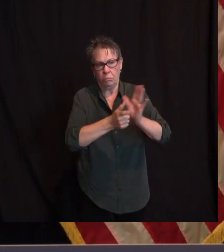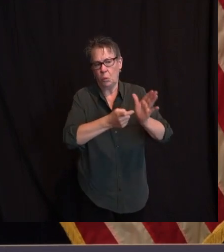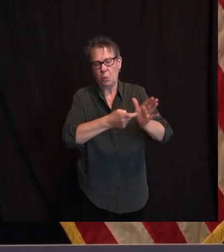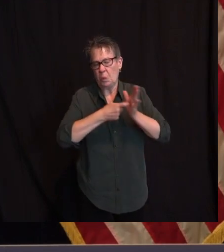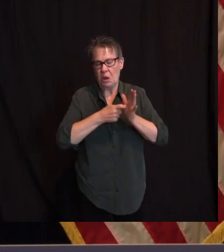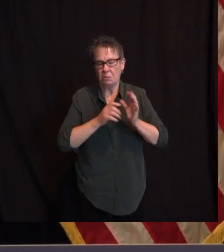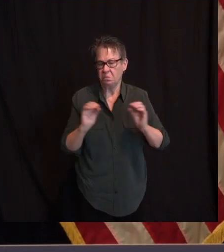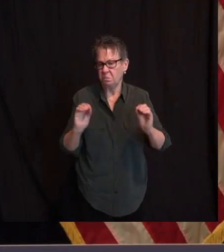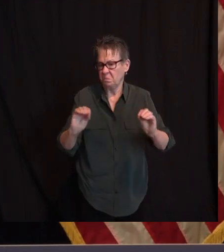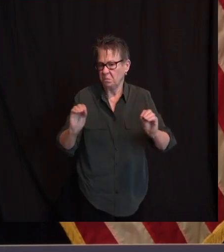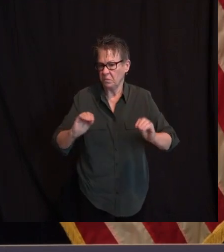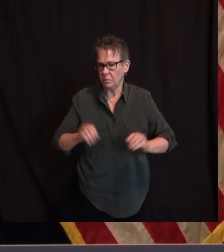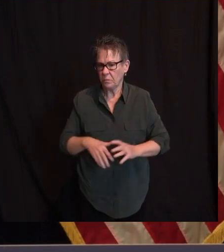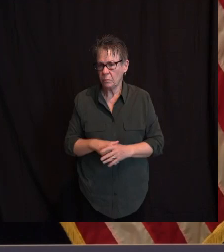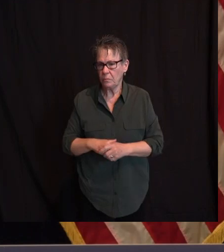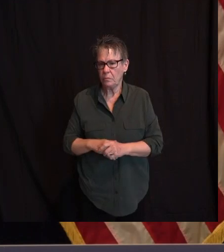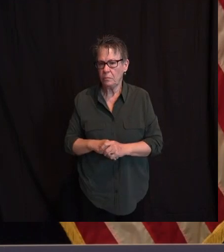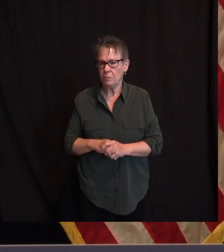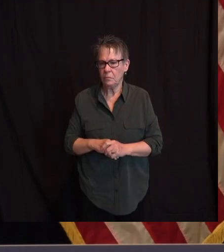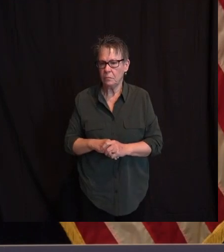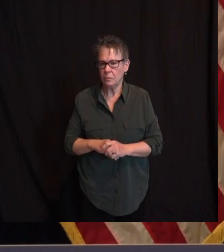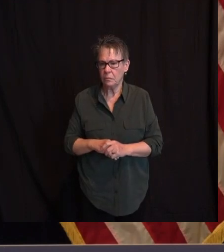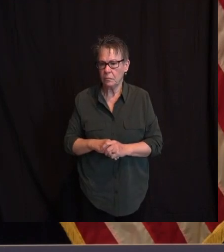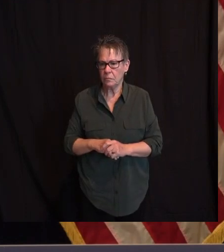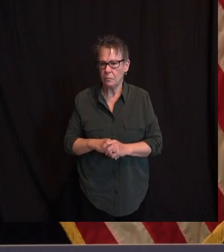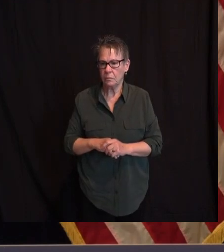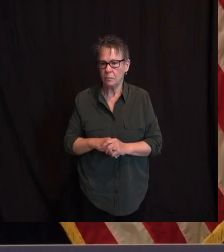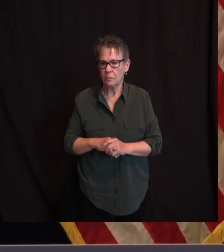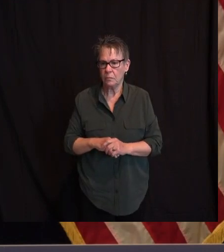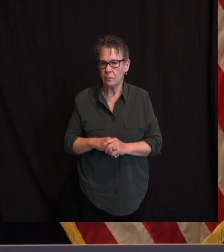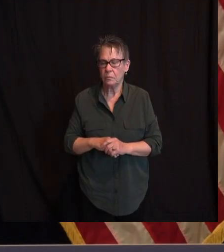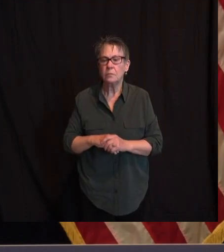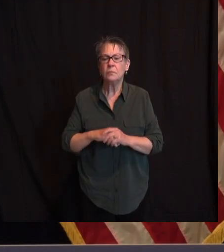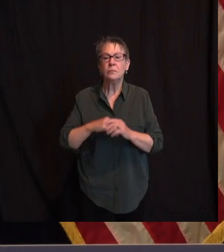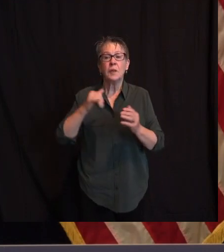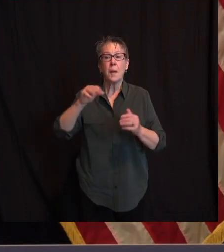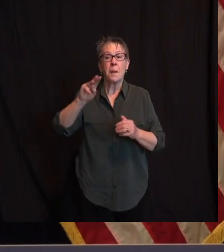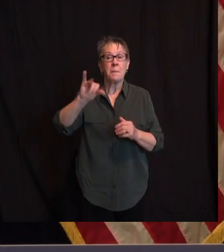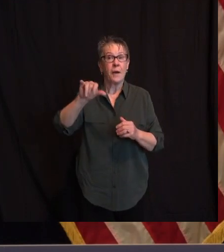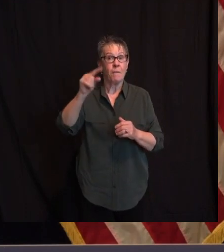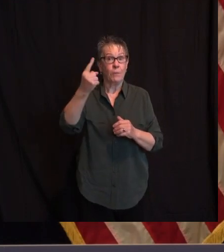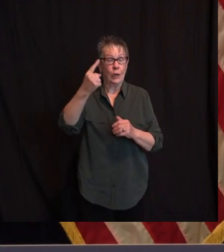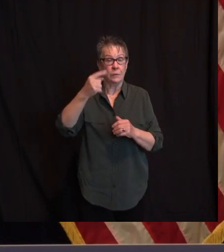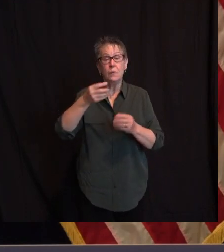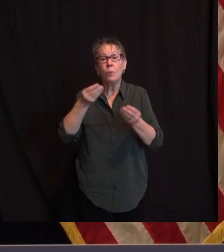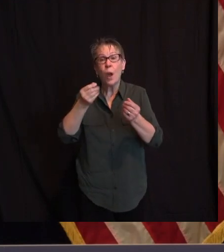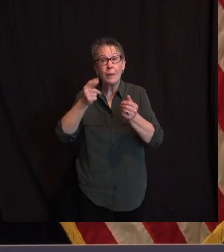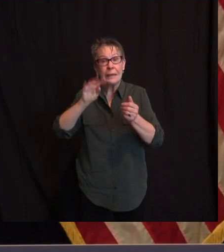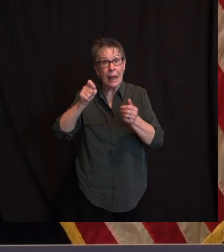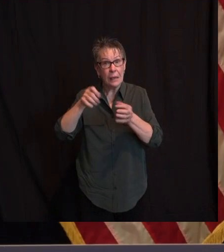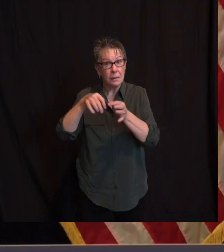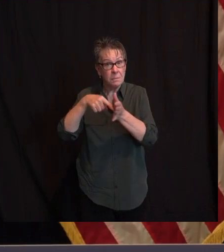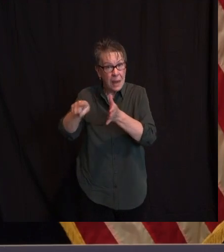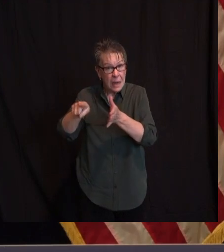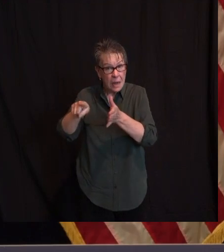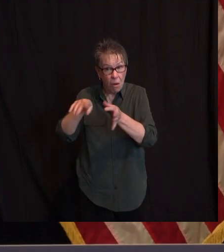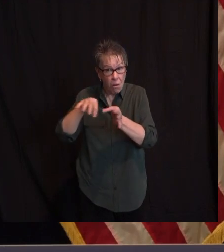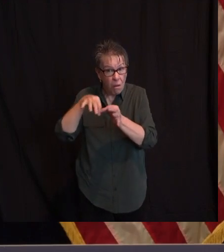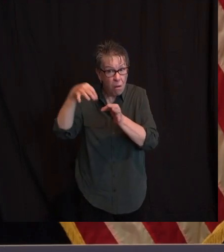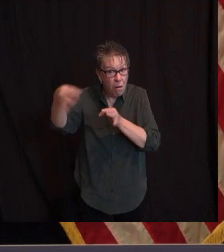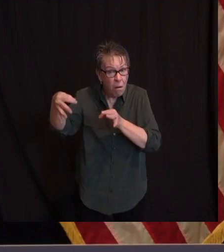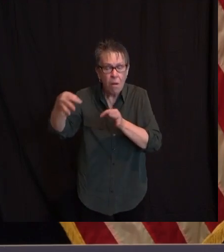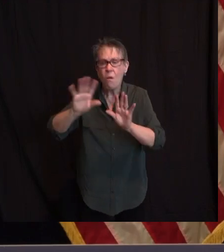payments? Have not. Okay. When you give us numbers on long-term care facilities, does that include veterans' homes run by the